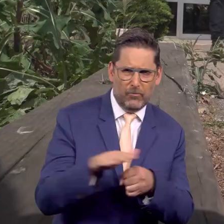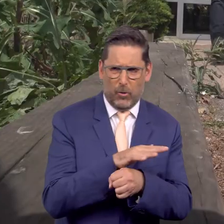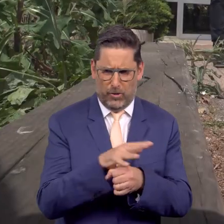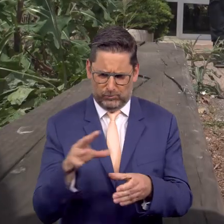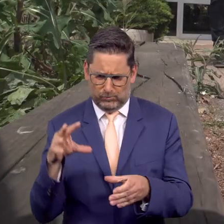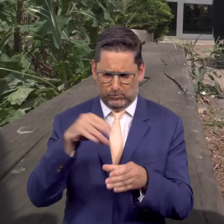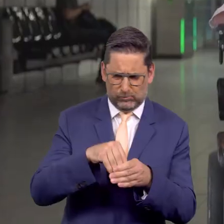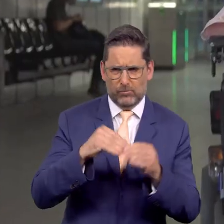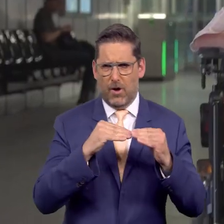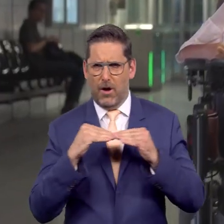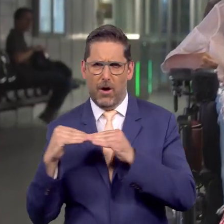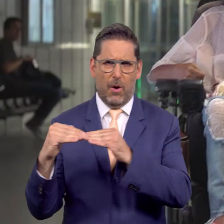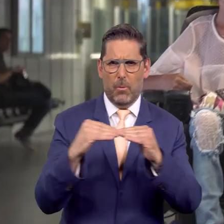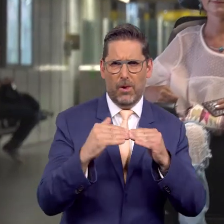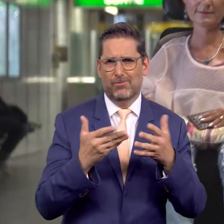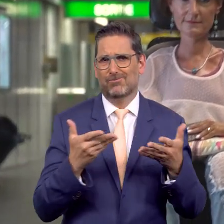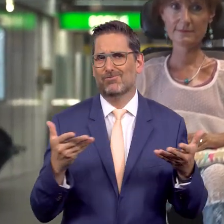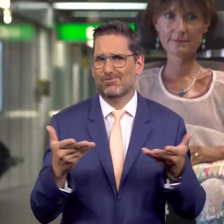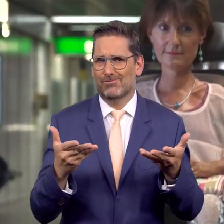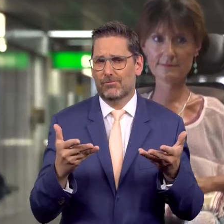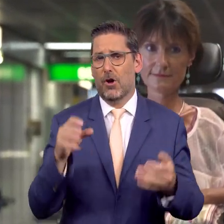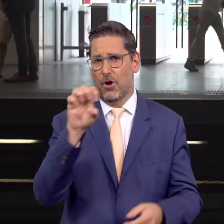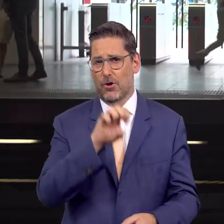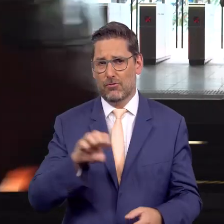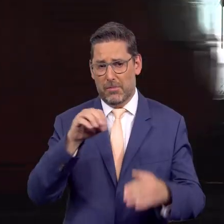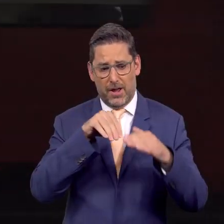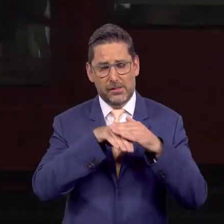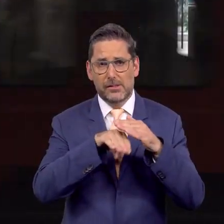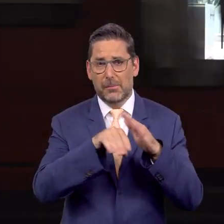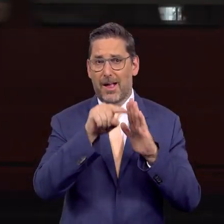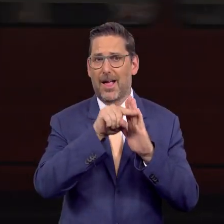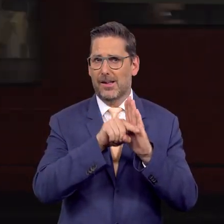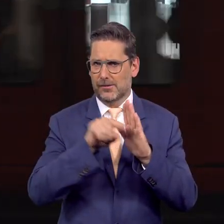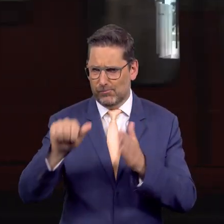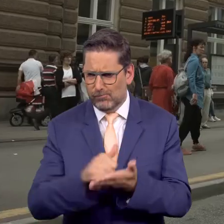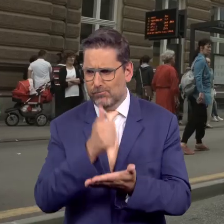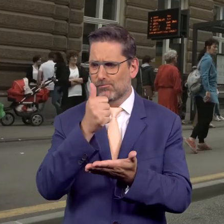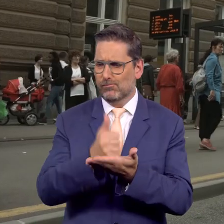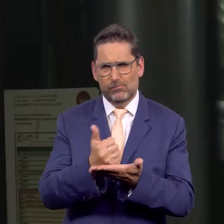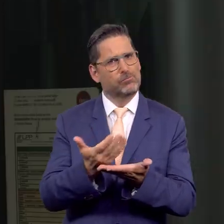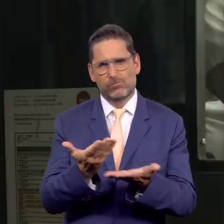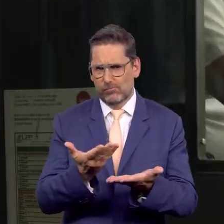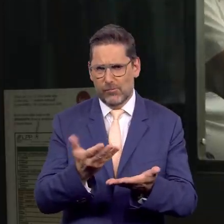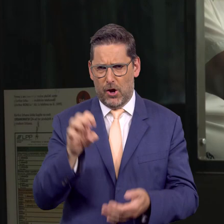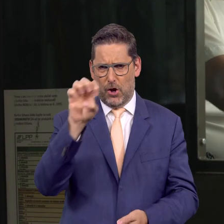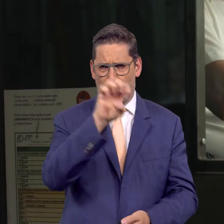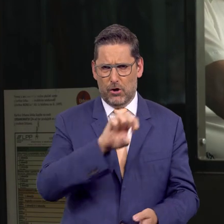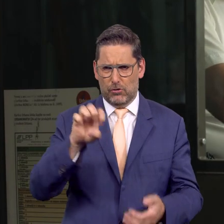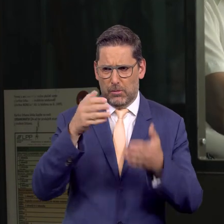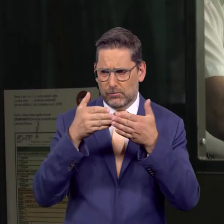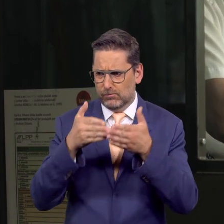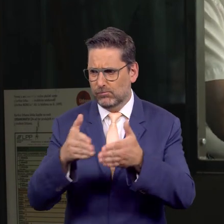To ensure their full and equal participation in society, the European Accessibility Act will